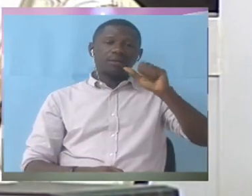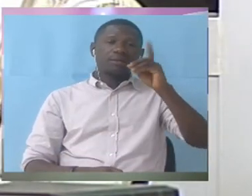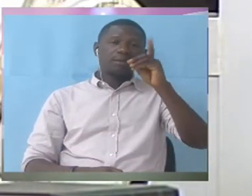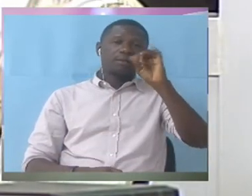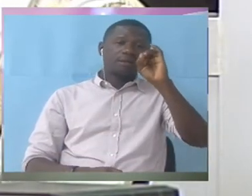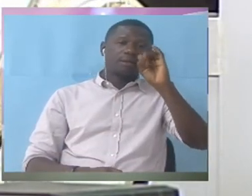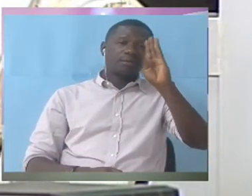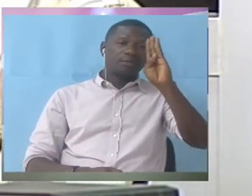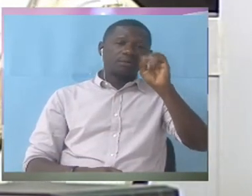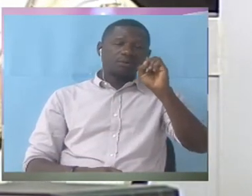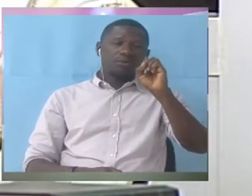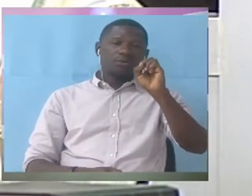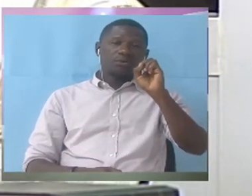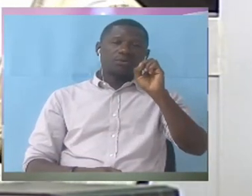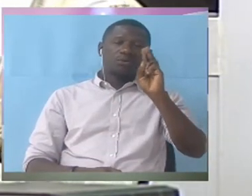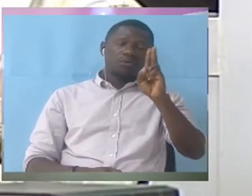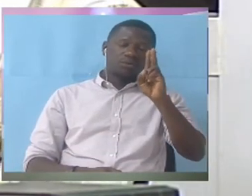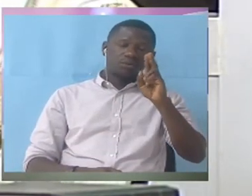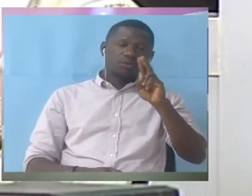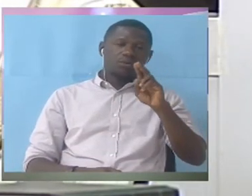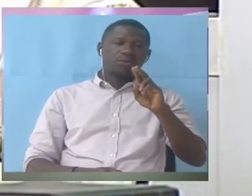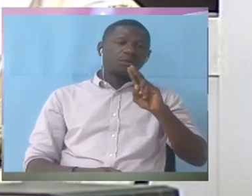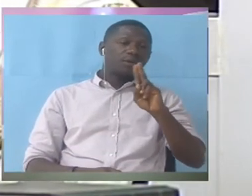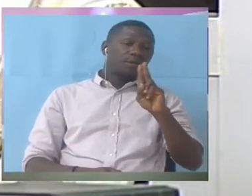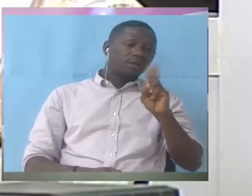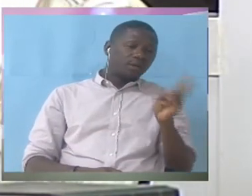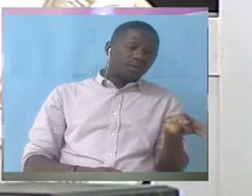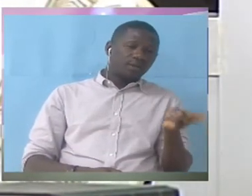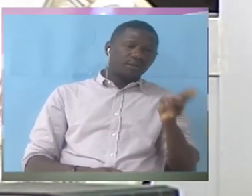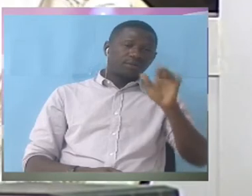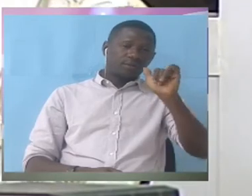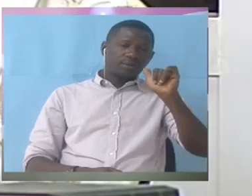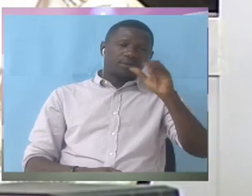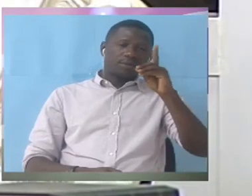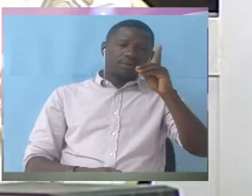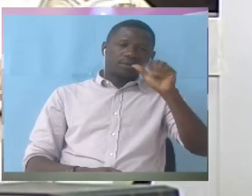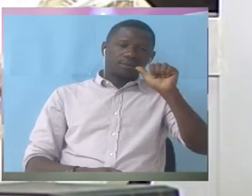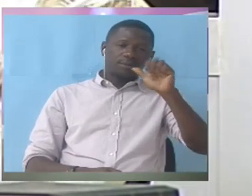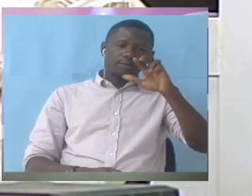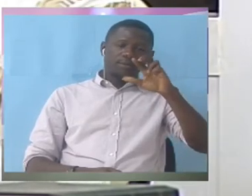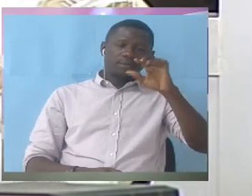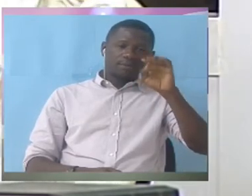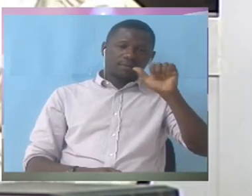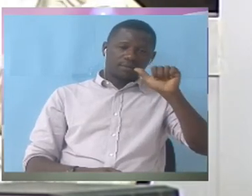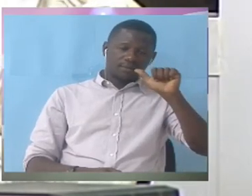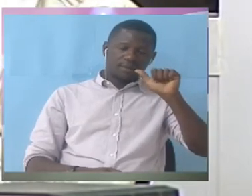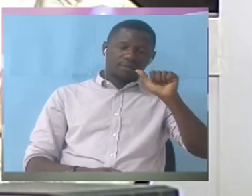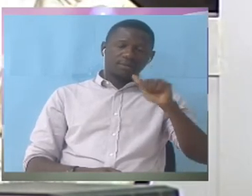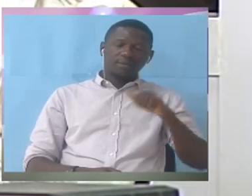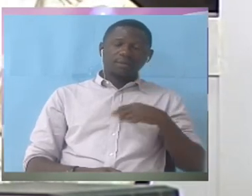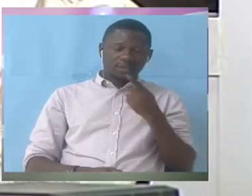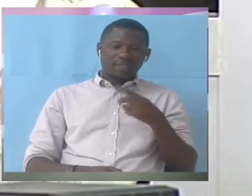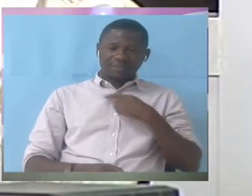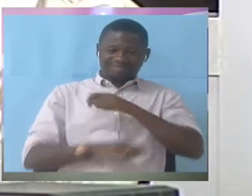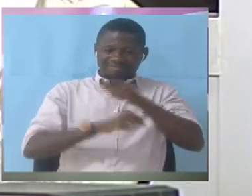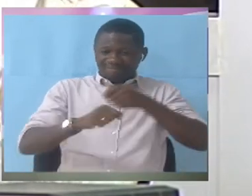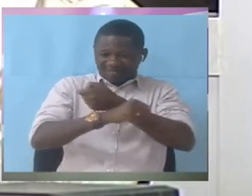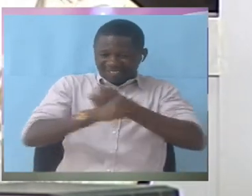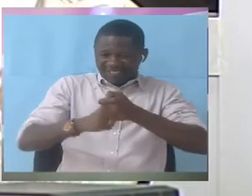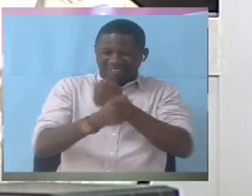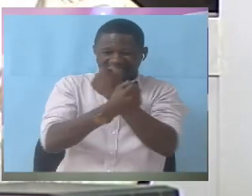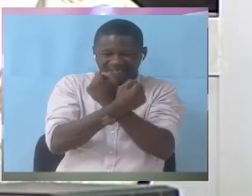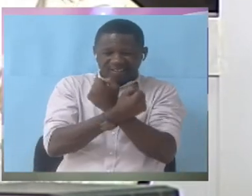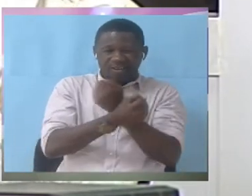That's the way he put it in Wolof. Basically, he said to me that he was observing Sana Sabali